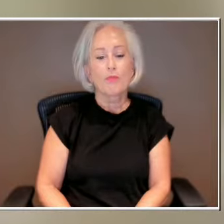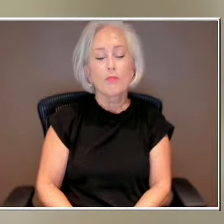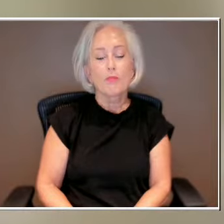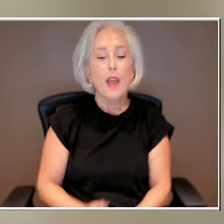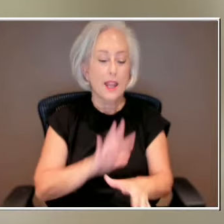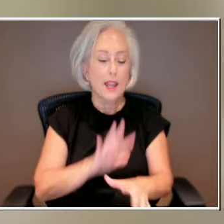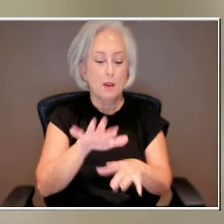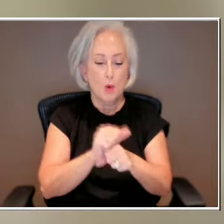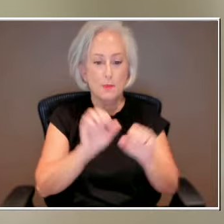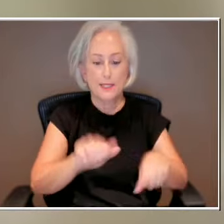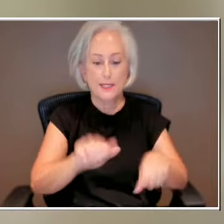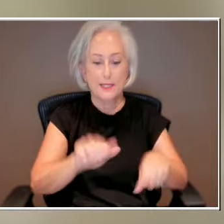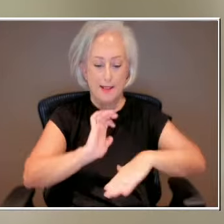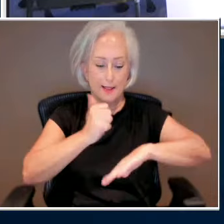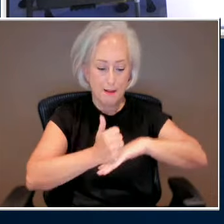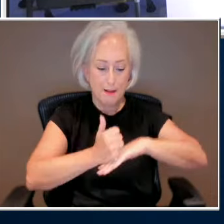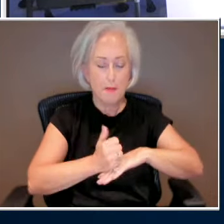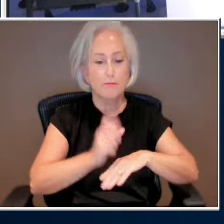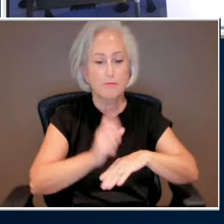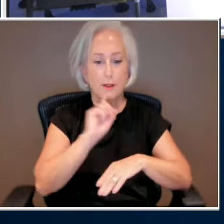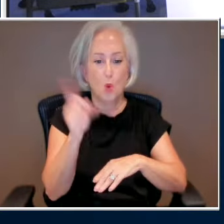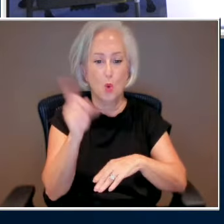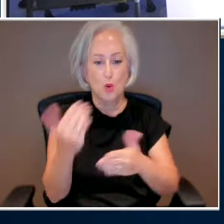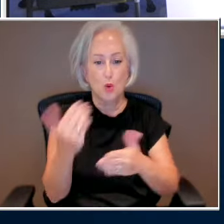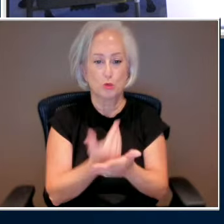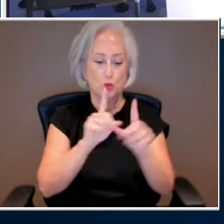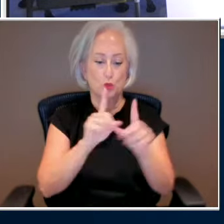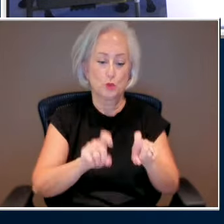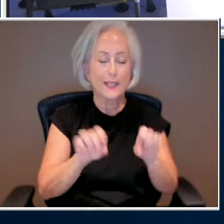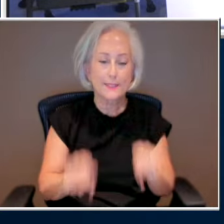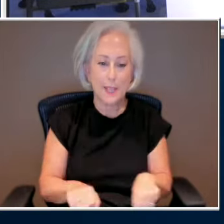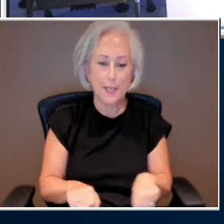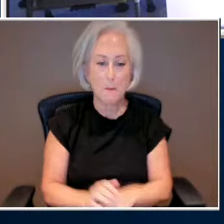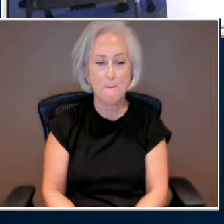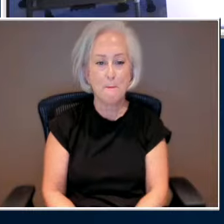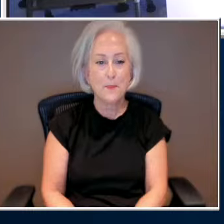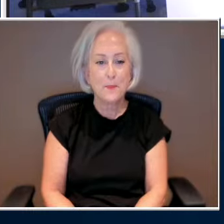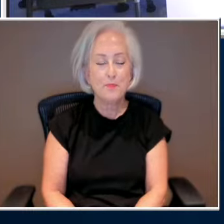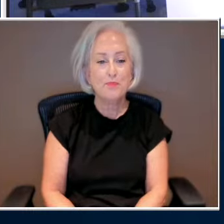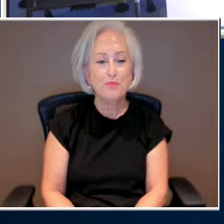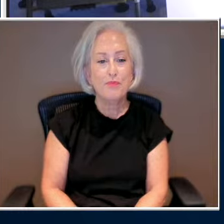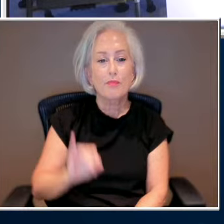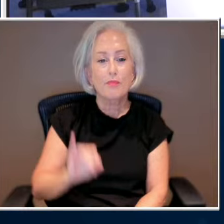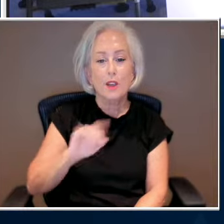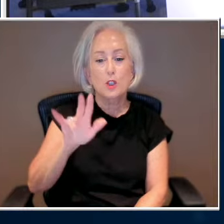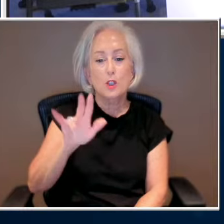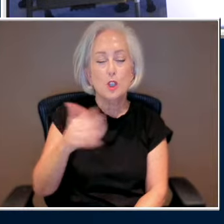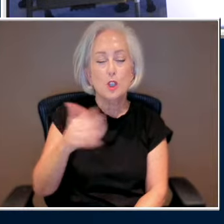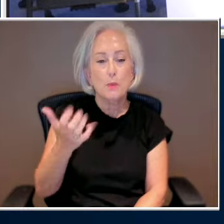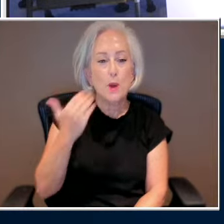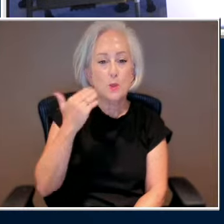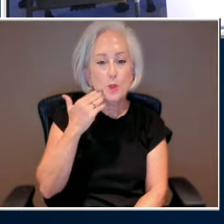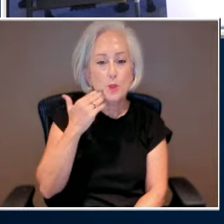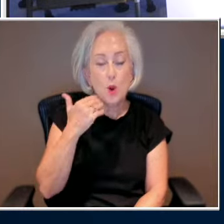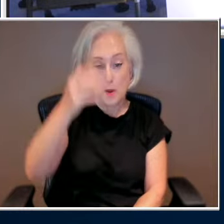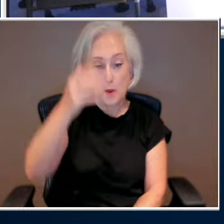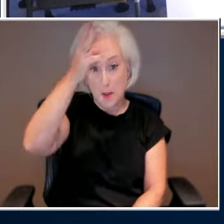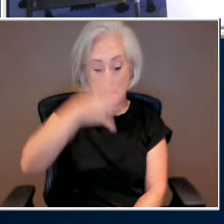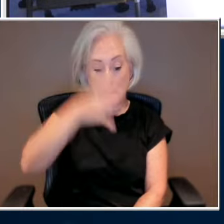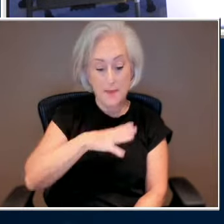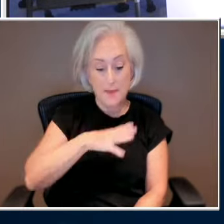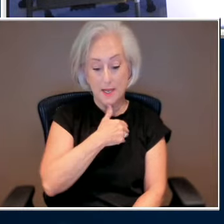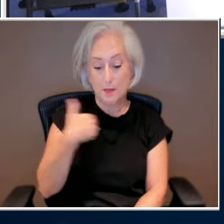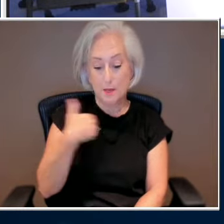appropriate tests can be ordered. Dr. Sharma, Jeremy would like to know, does breast cancer in men mean that the women in the family need